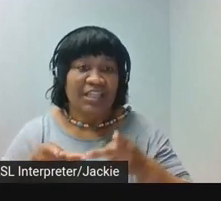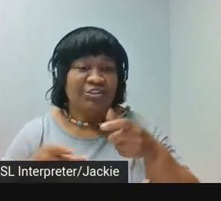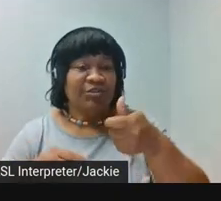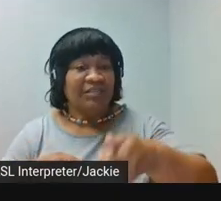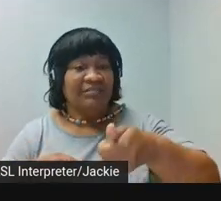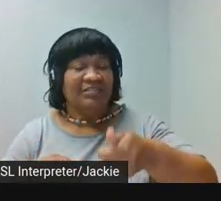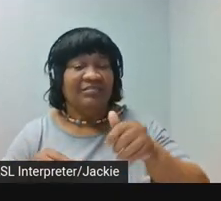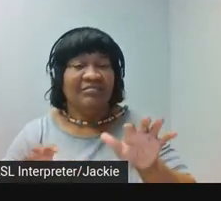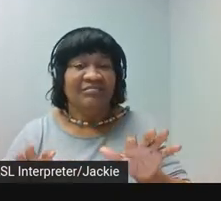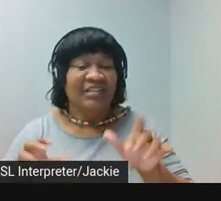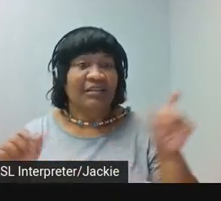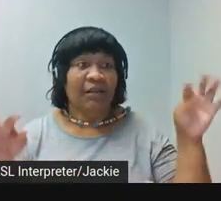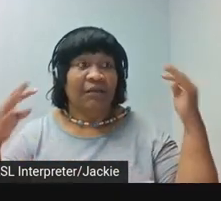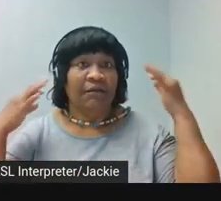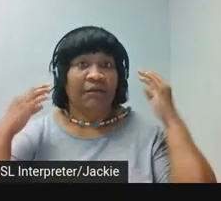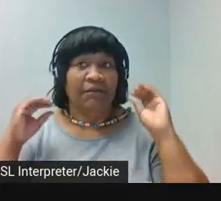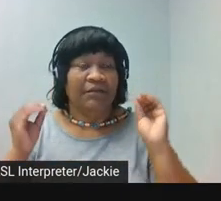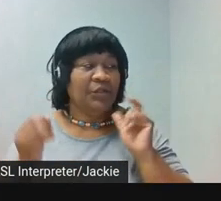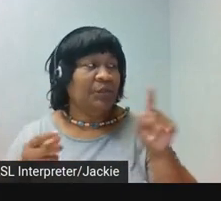and not be seen as a threat.